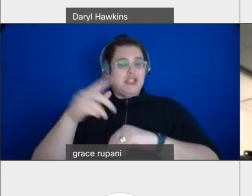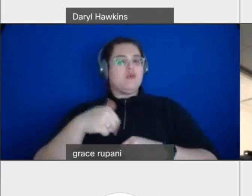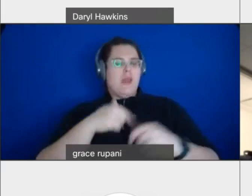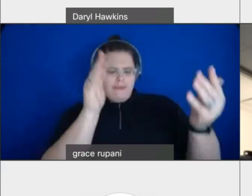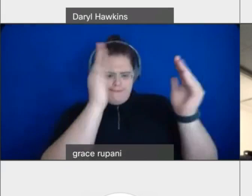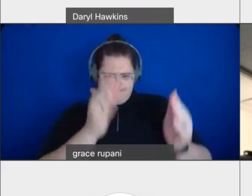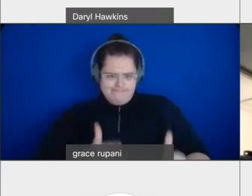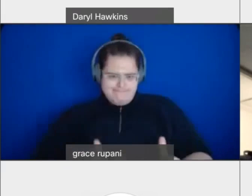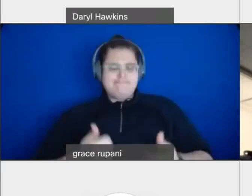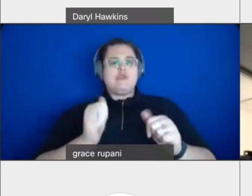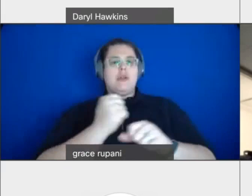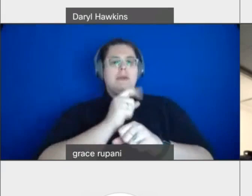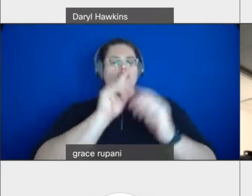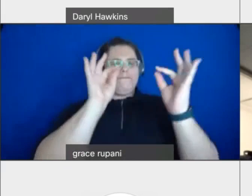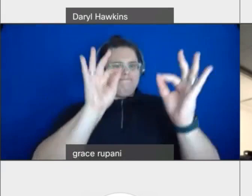that.